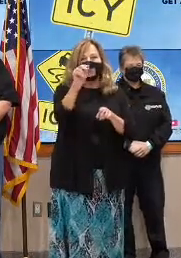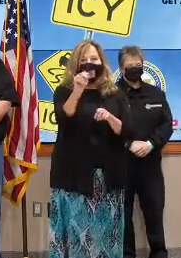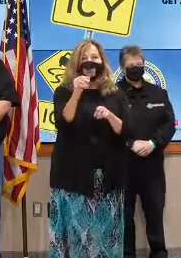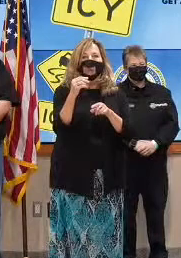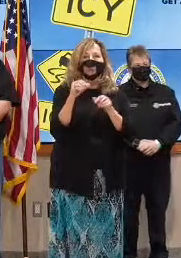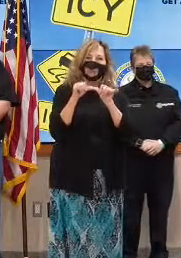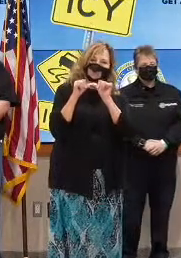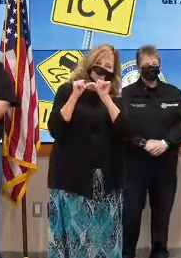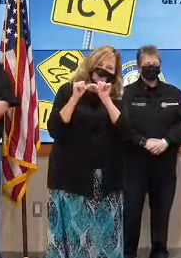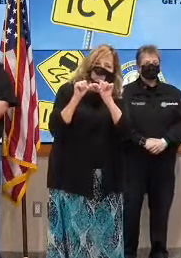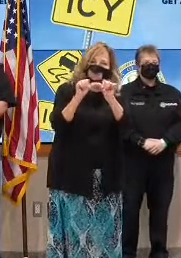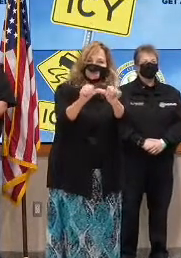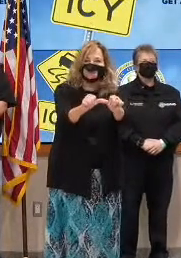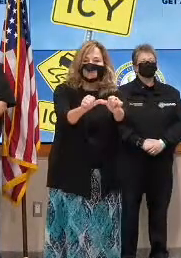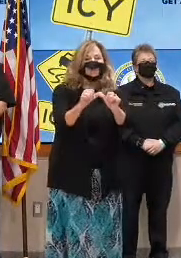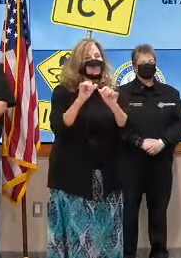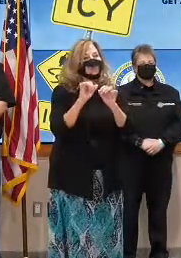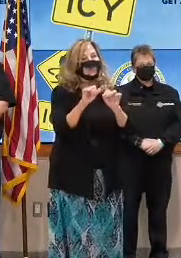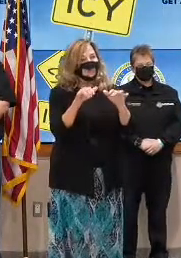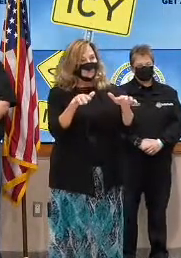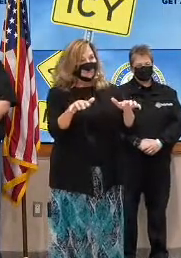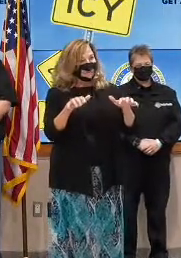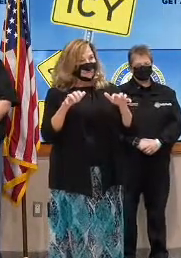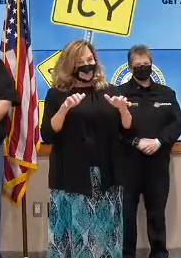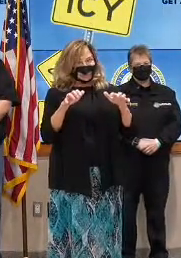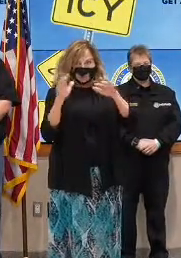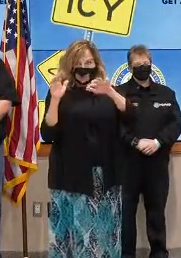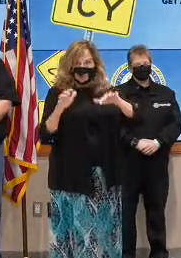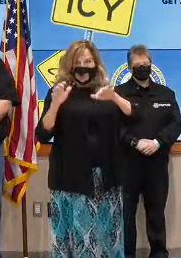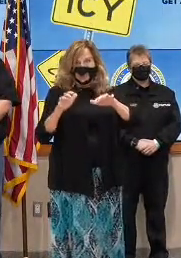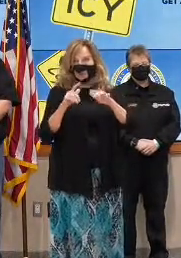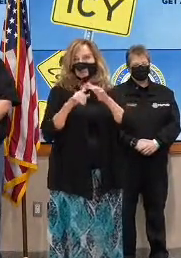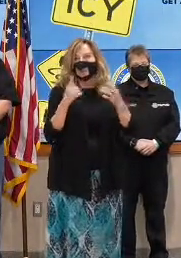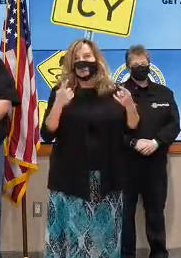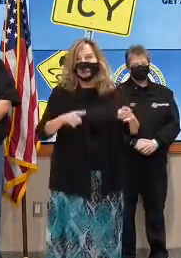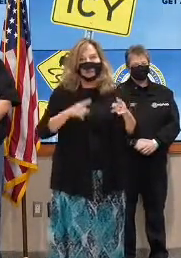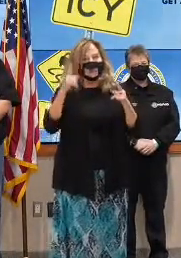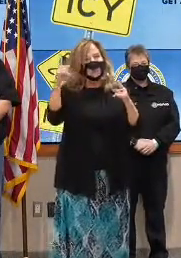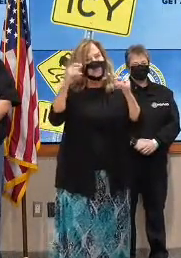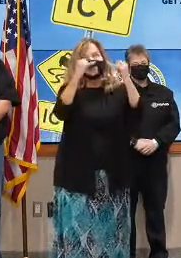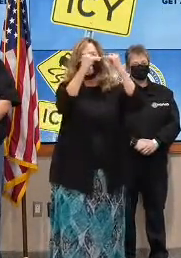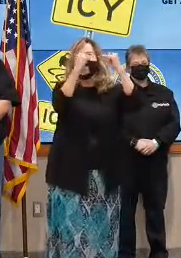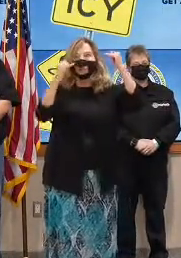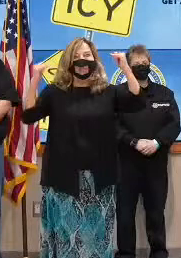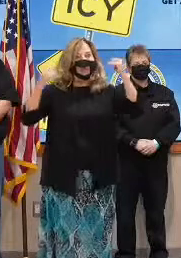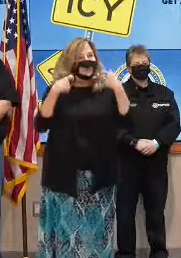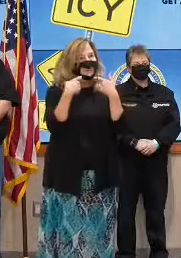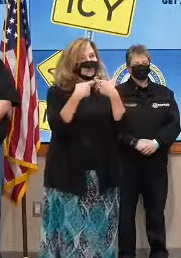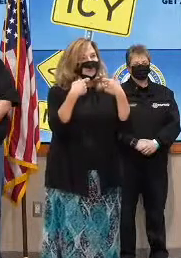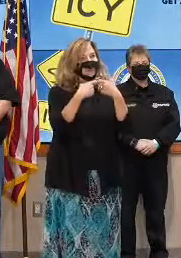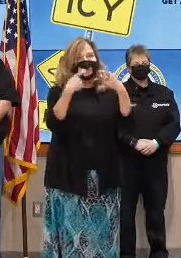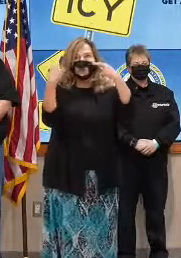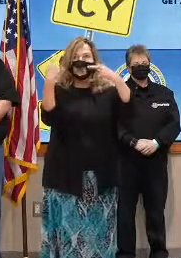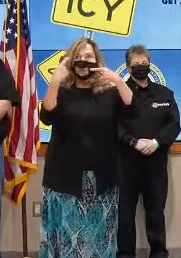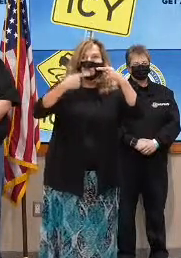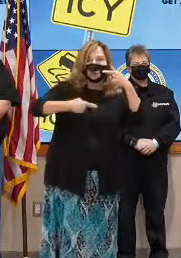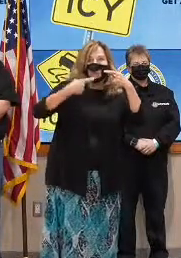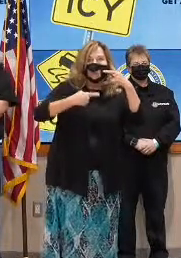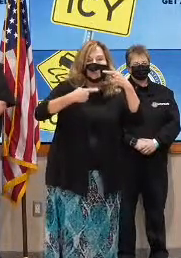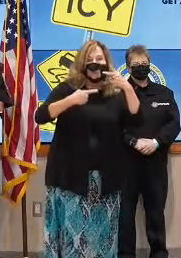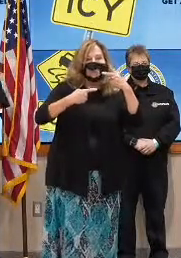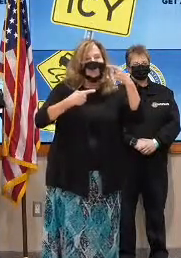get enough frozen rain, that could weigh down power lines and tree limbs. If we get enough bad